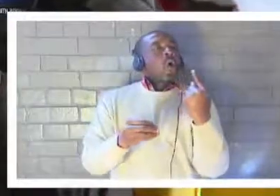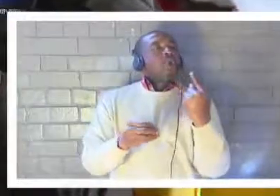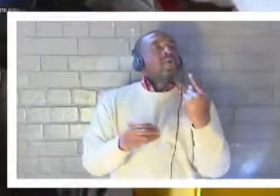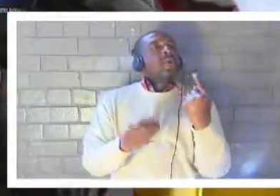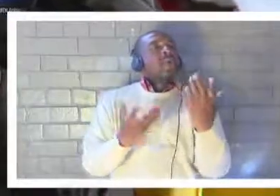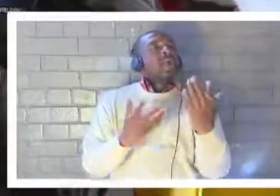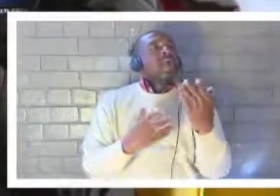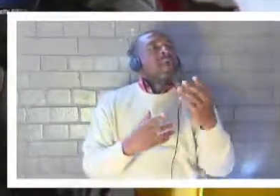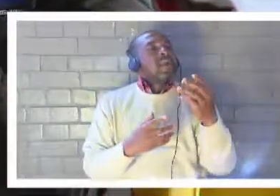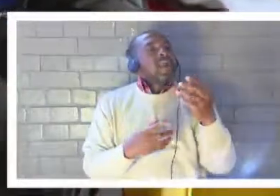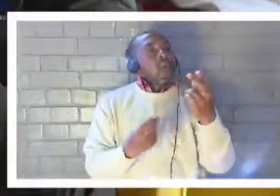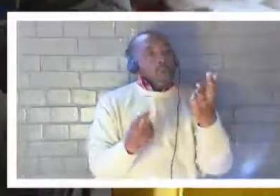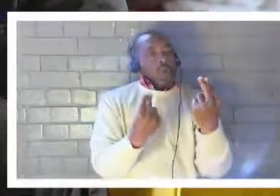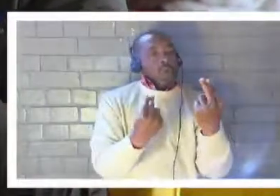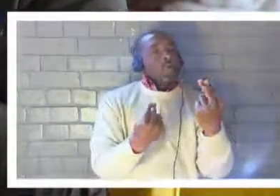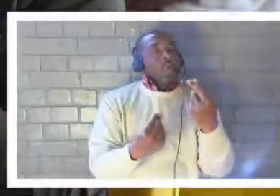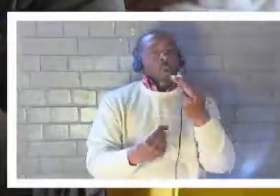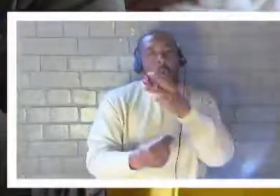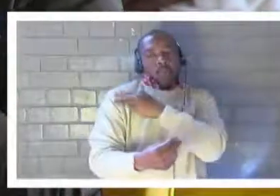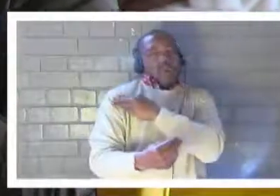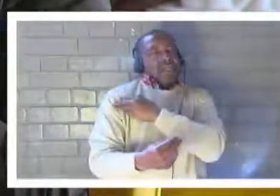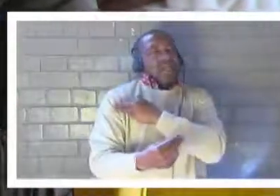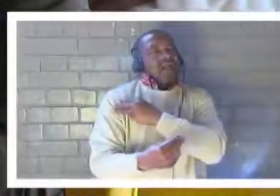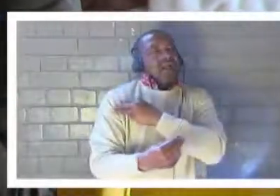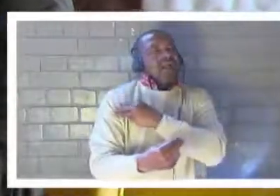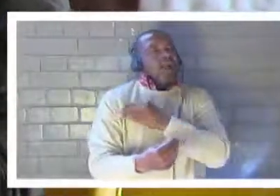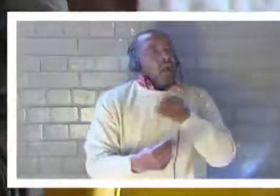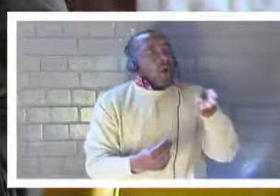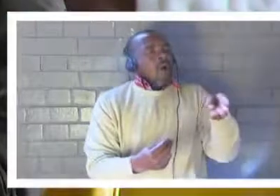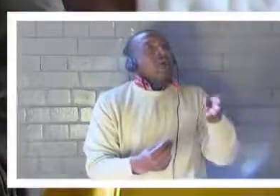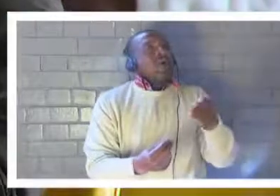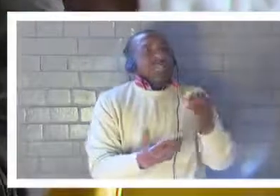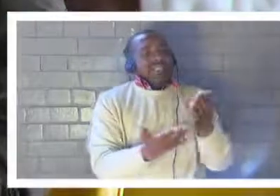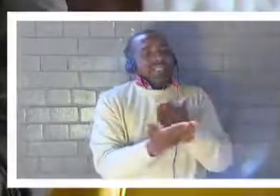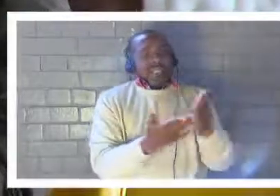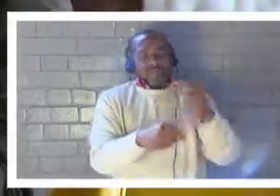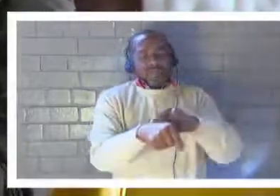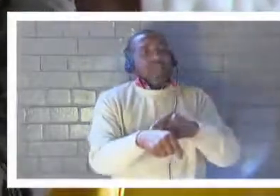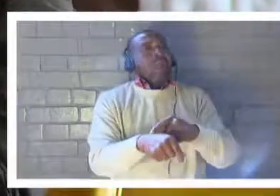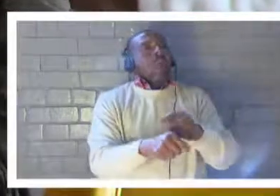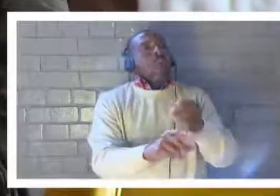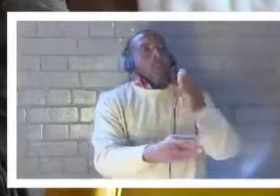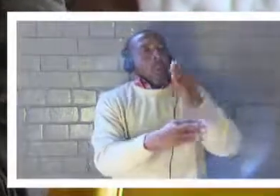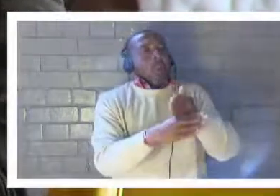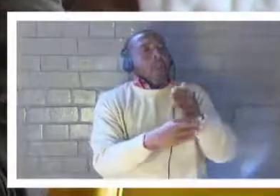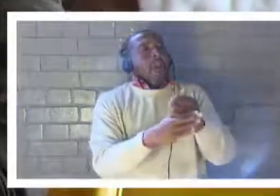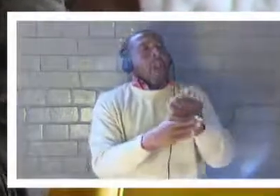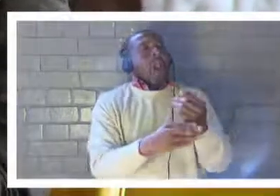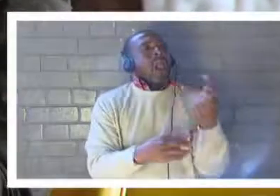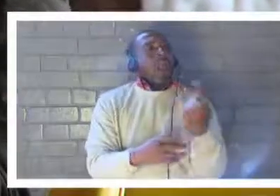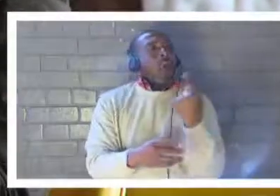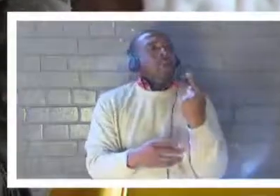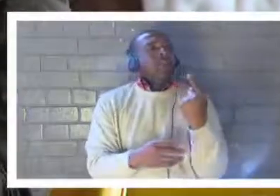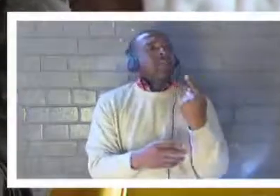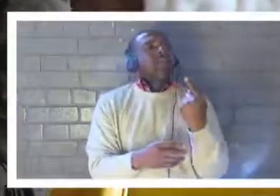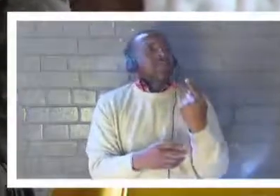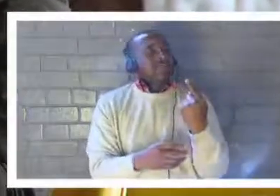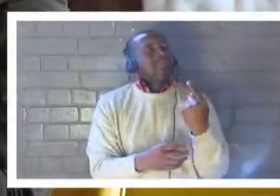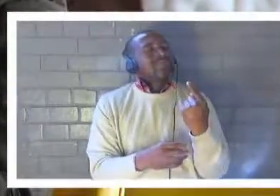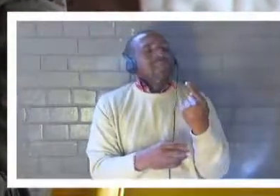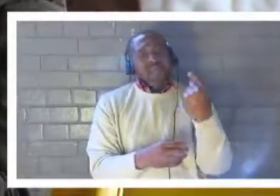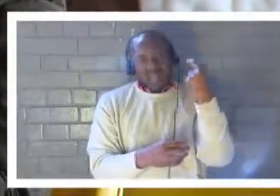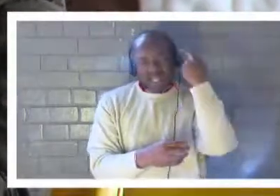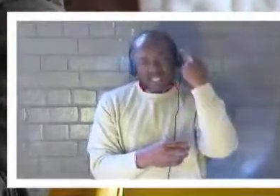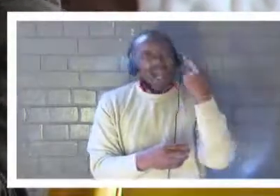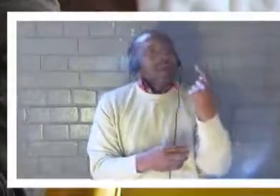working alone, maybe sometimes with only 1 clerk. There is no internal handyman, there is no internal plumbing, there is none. All